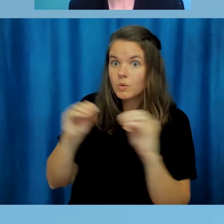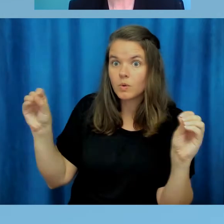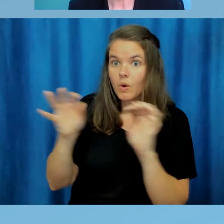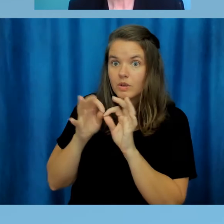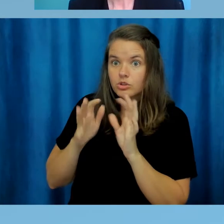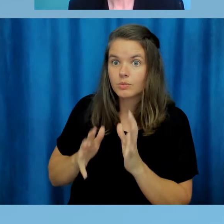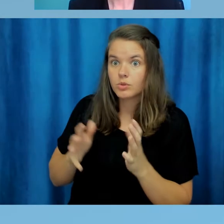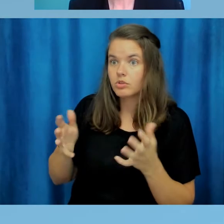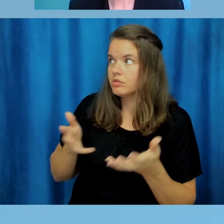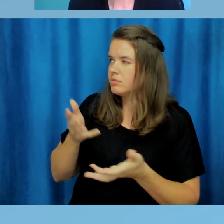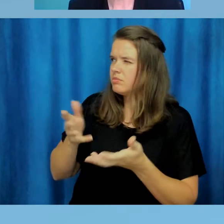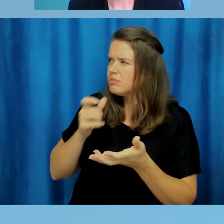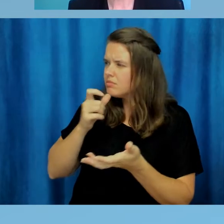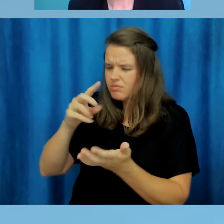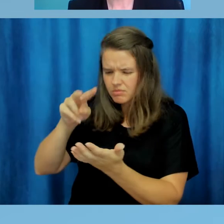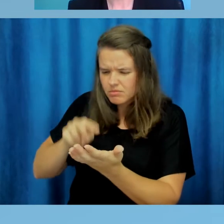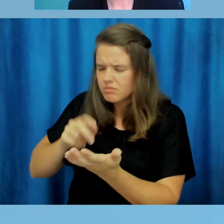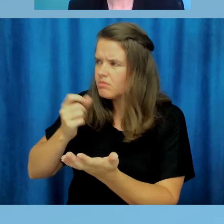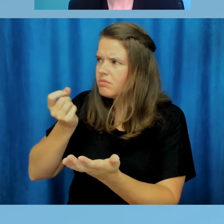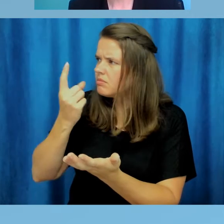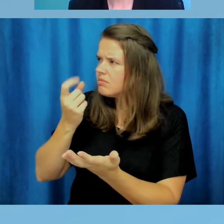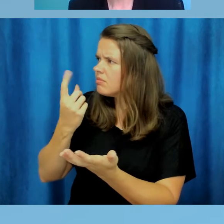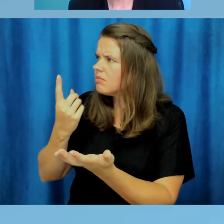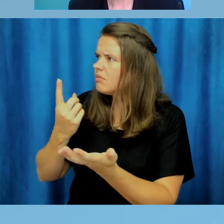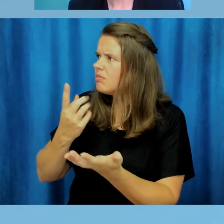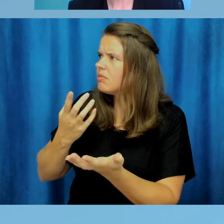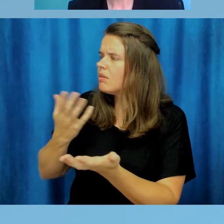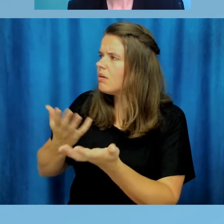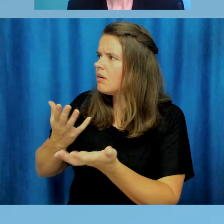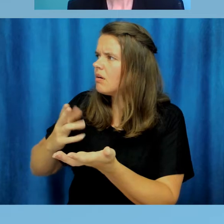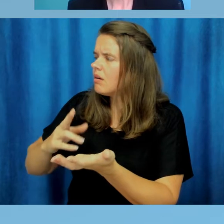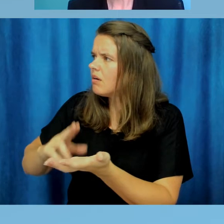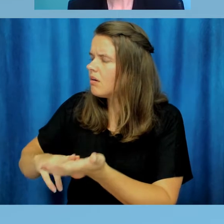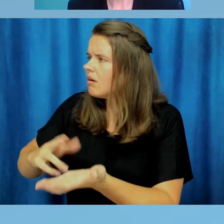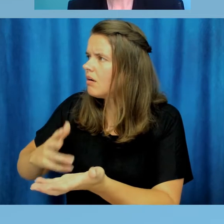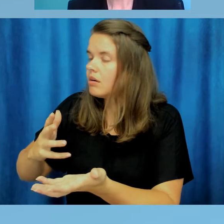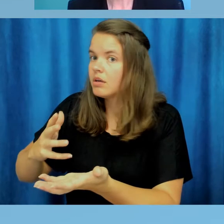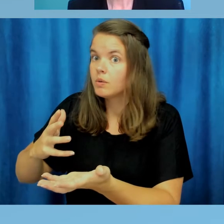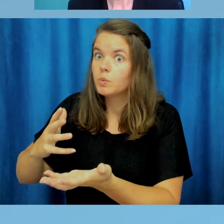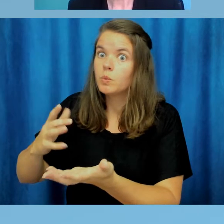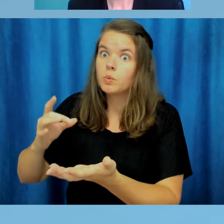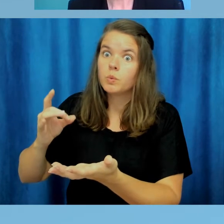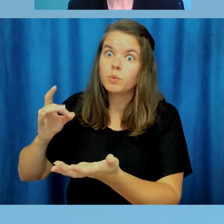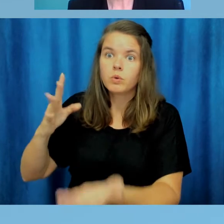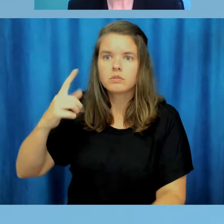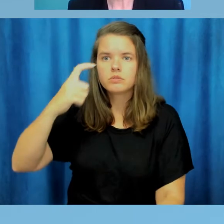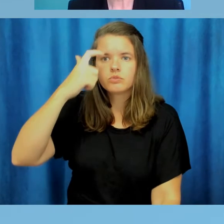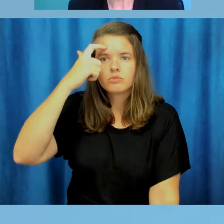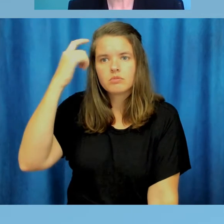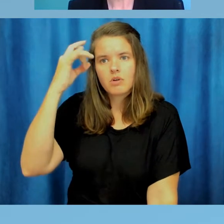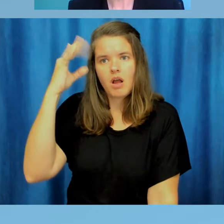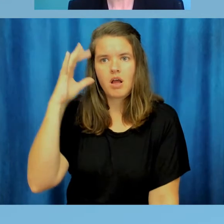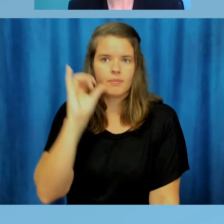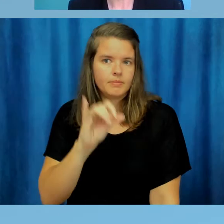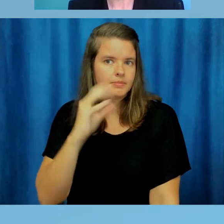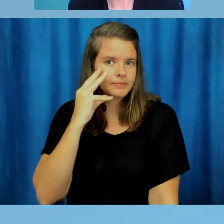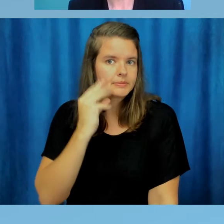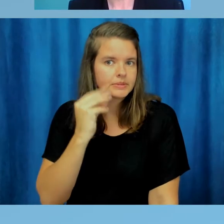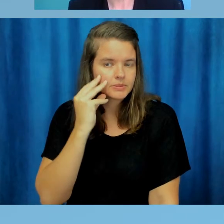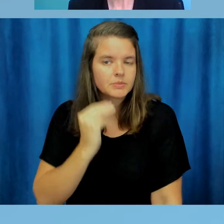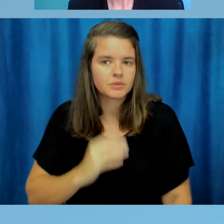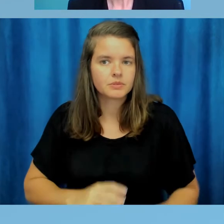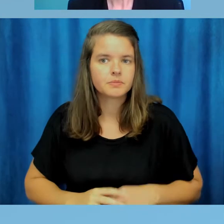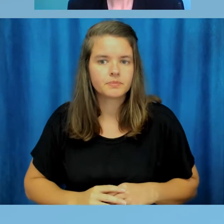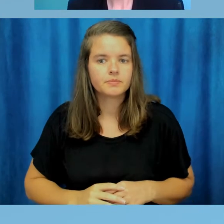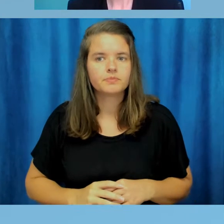an interpreter. He didn't fully understand everything, and he was very much traumatized by this